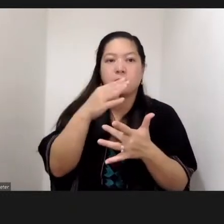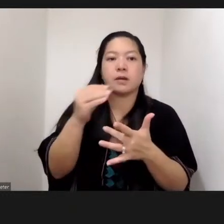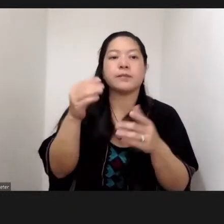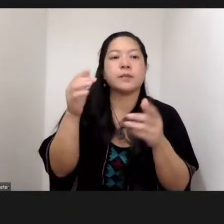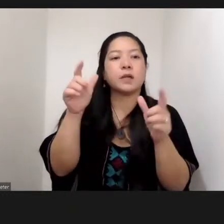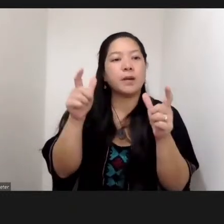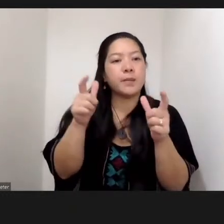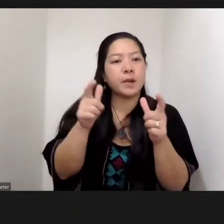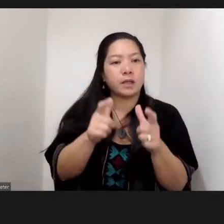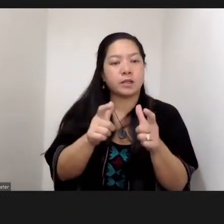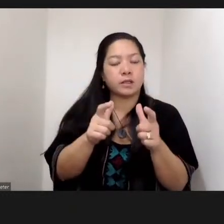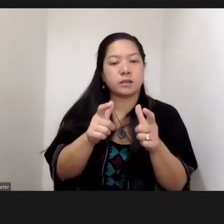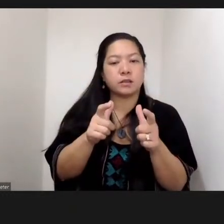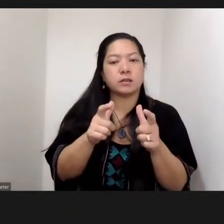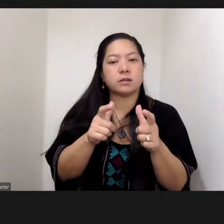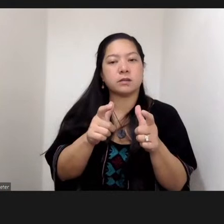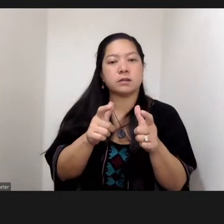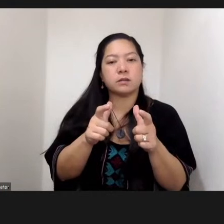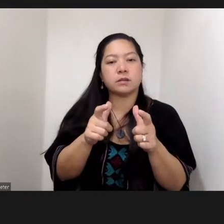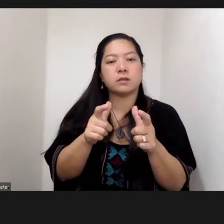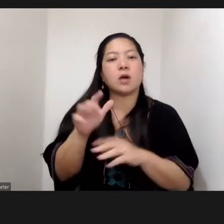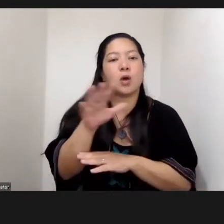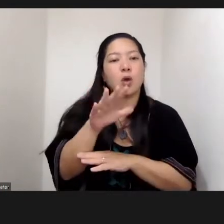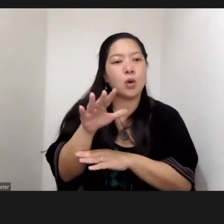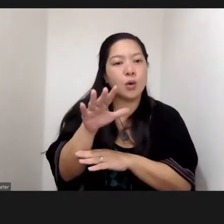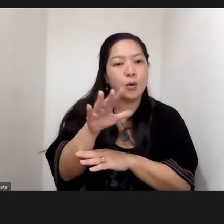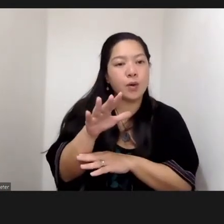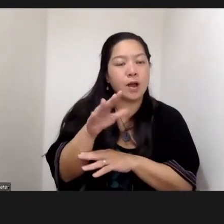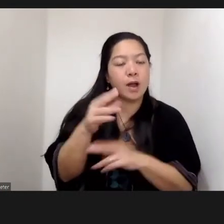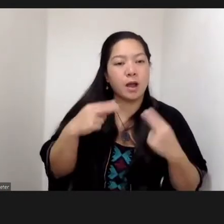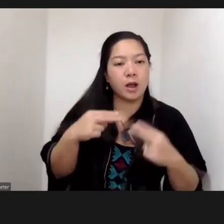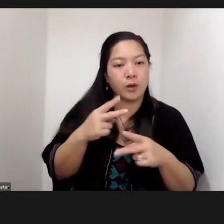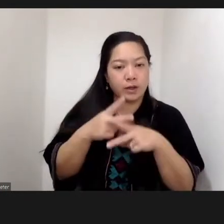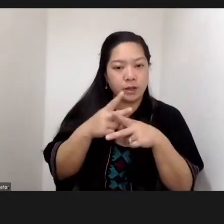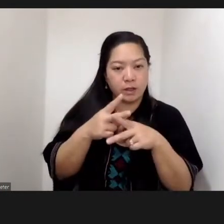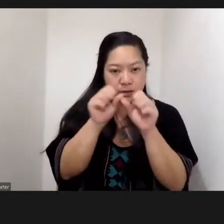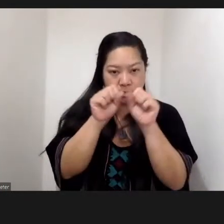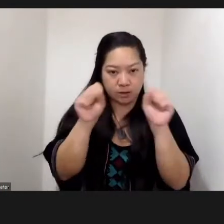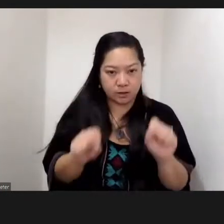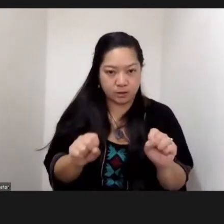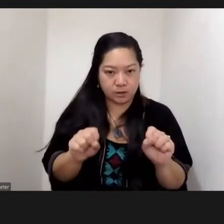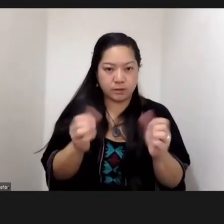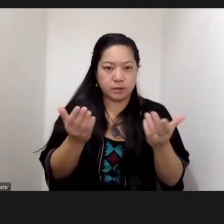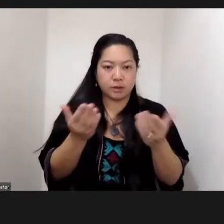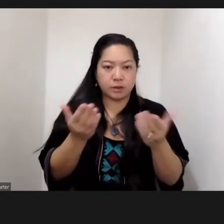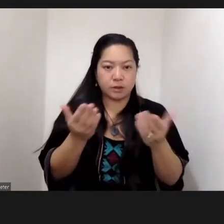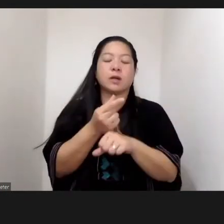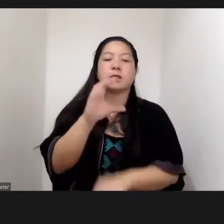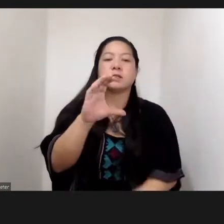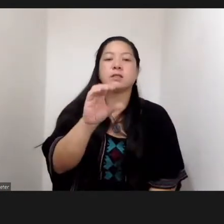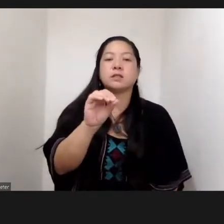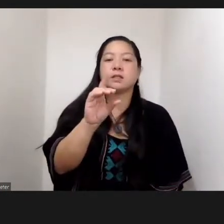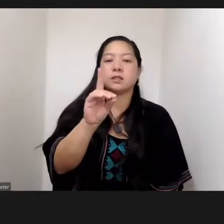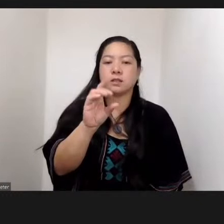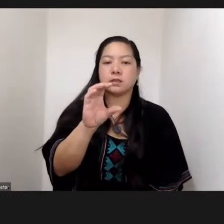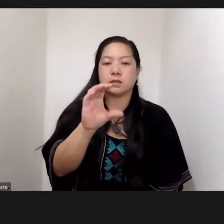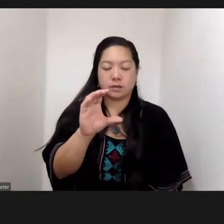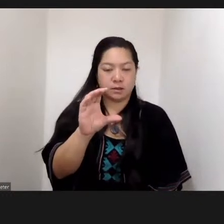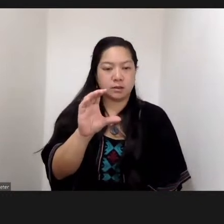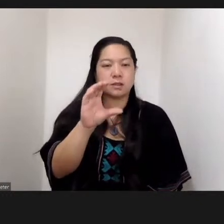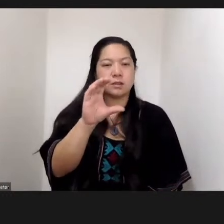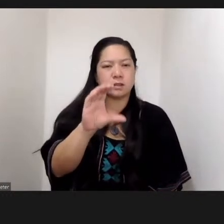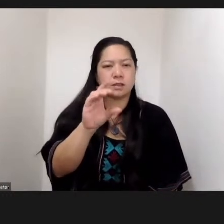minimizing strain on local healthcare systems. The CDC community-level metrics